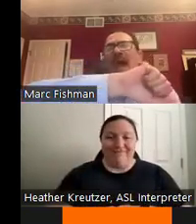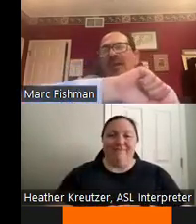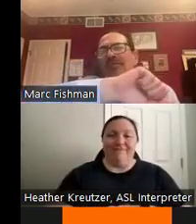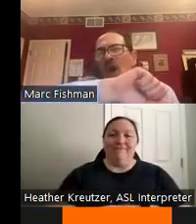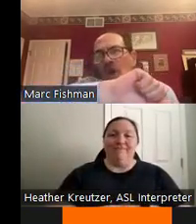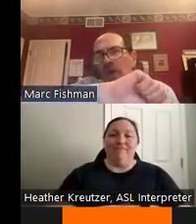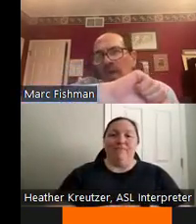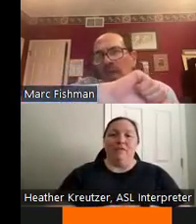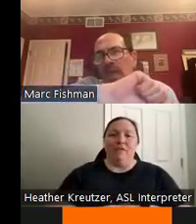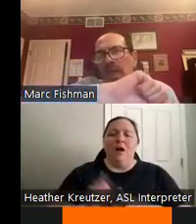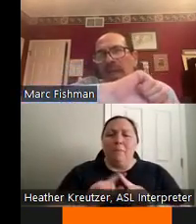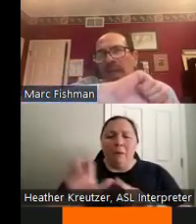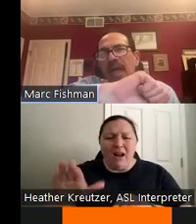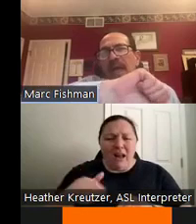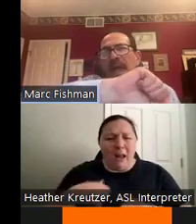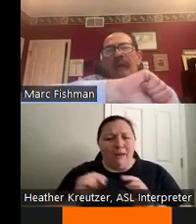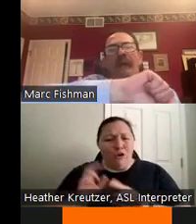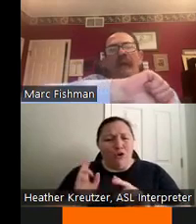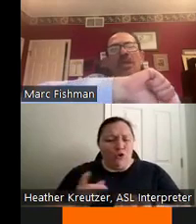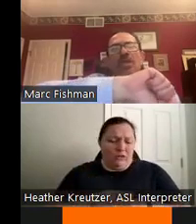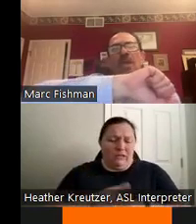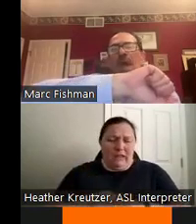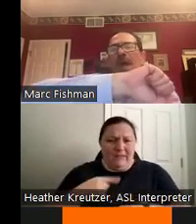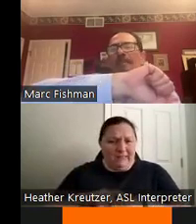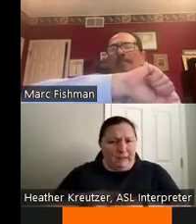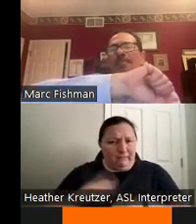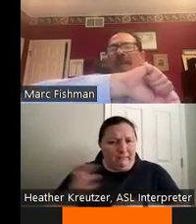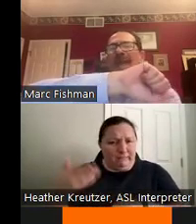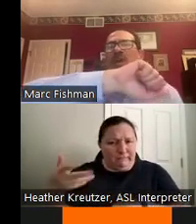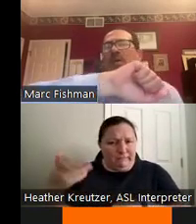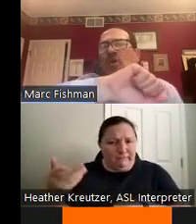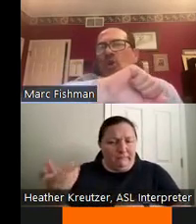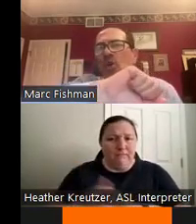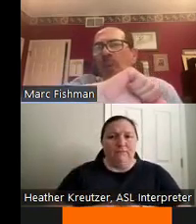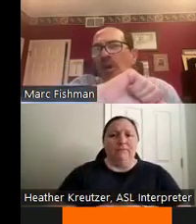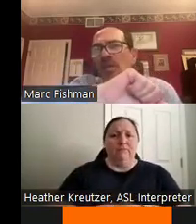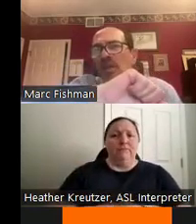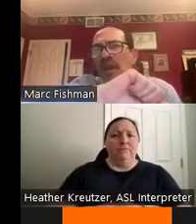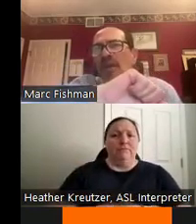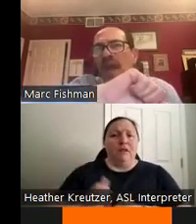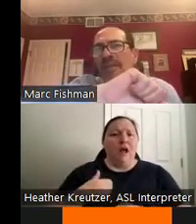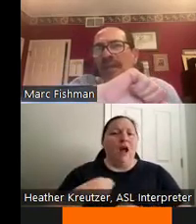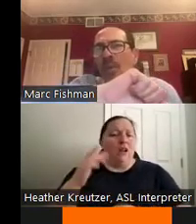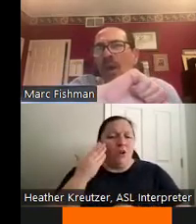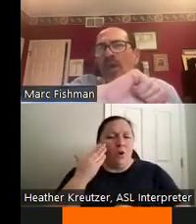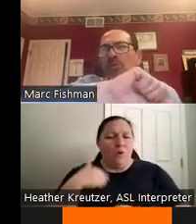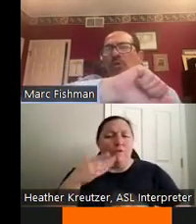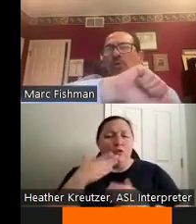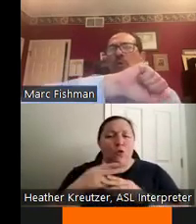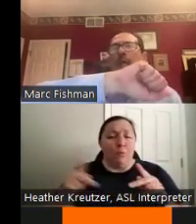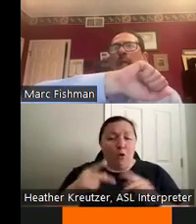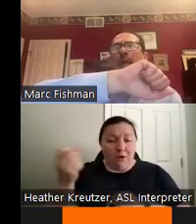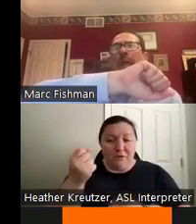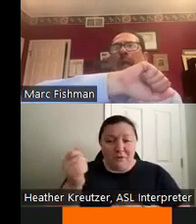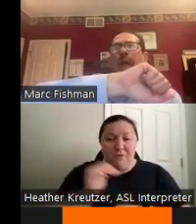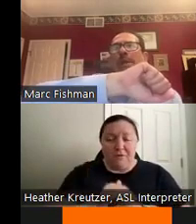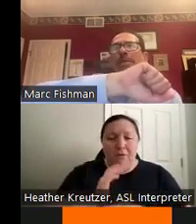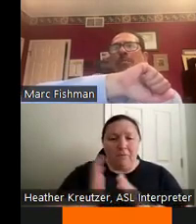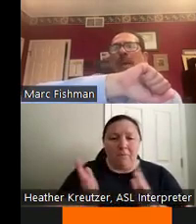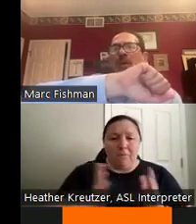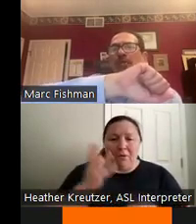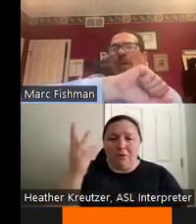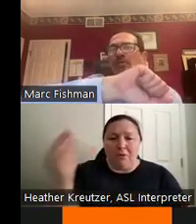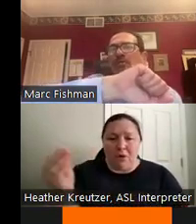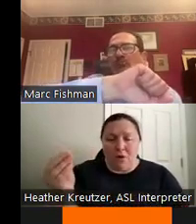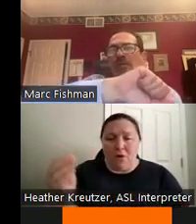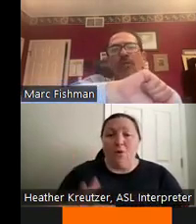But you know, I'm kind of in a hurry. And I hear there's a good party Saturday night that I want to go to.